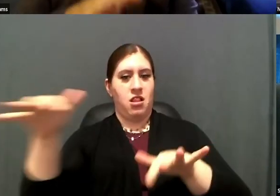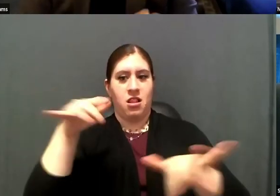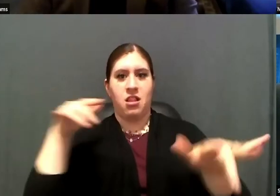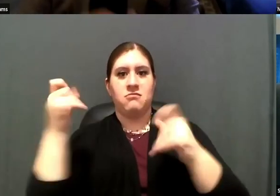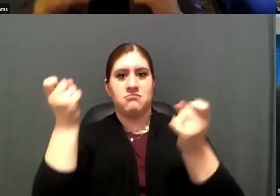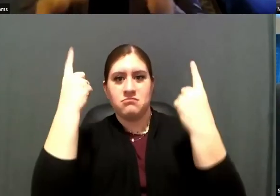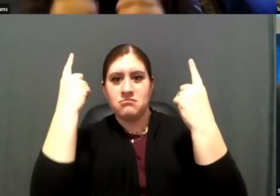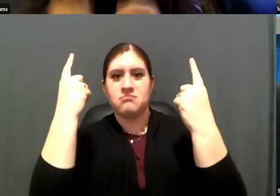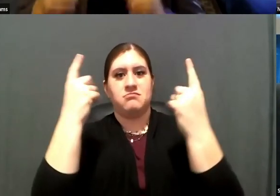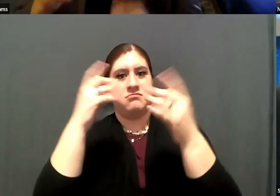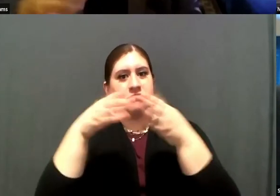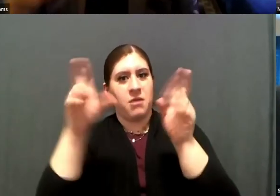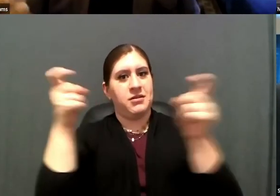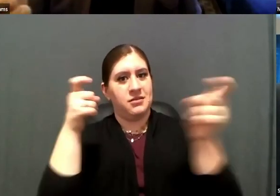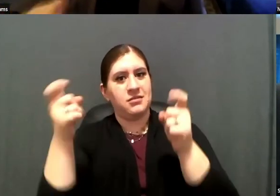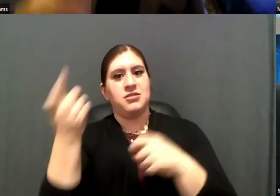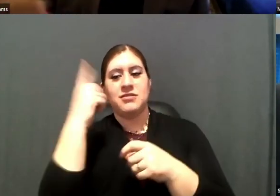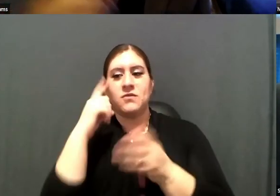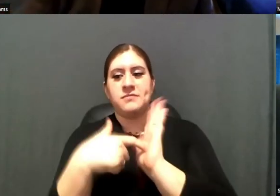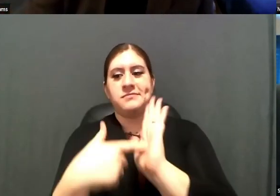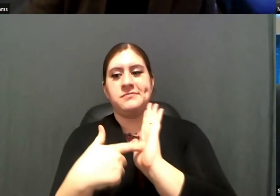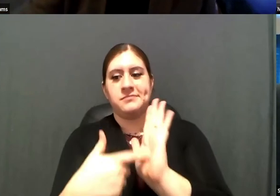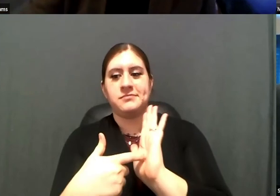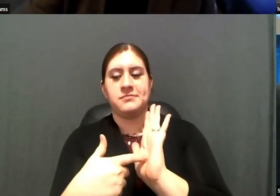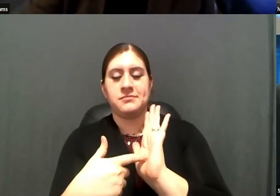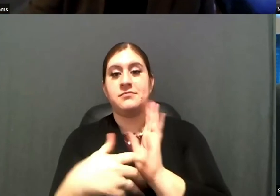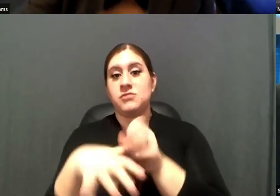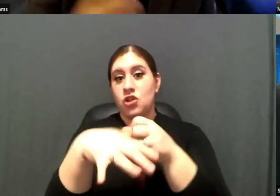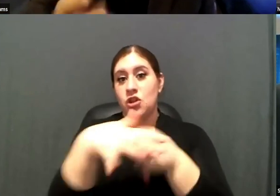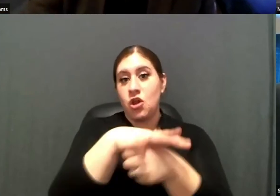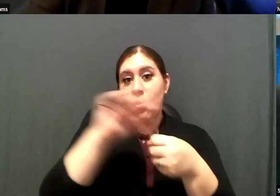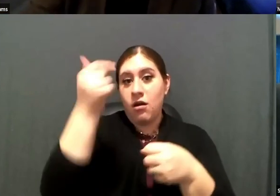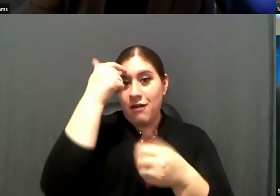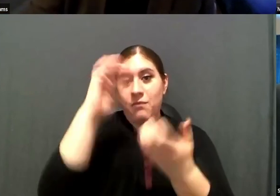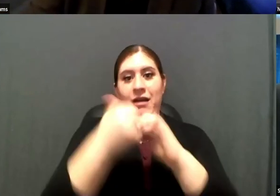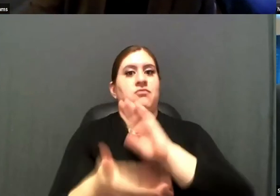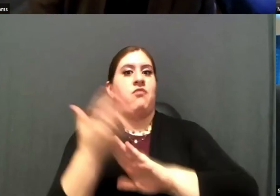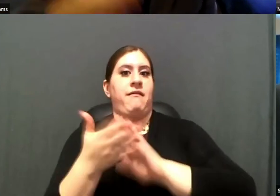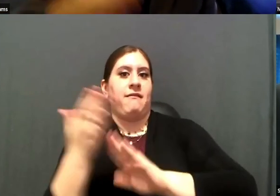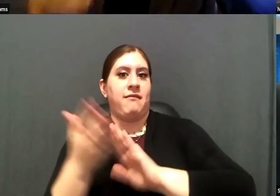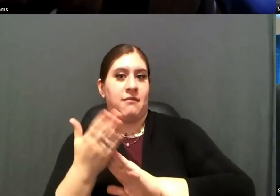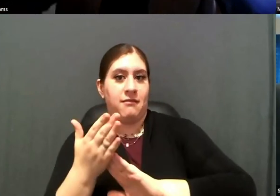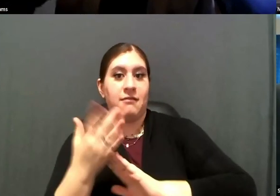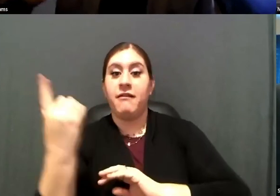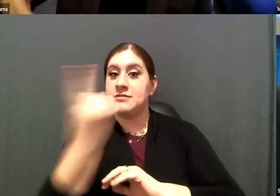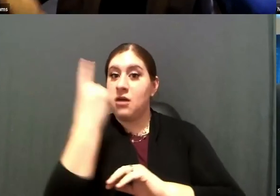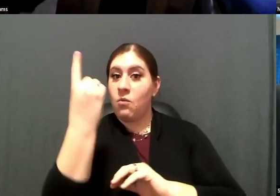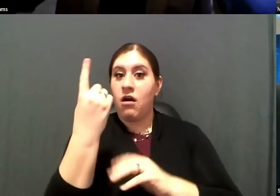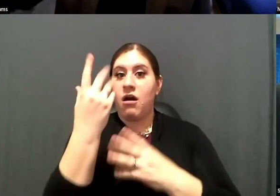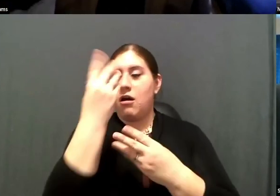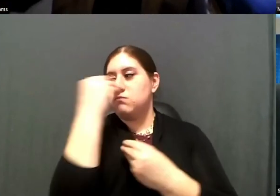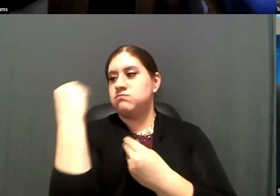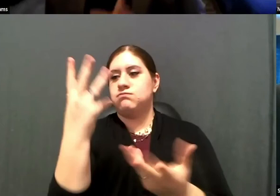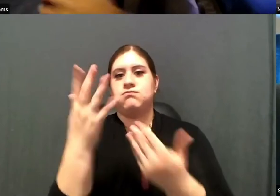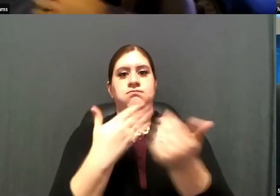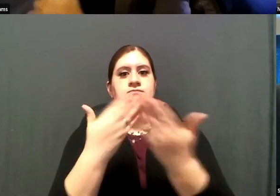understands public administration, understands, for example, local government, how to run a local government, somebody that regardless